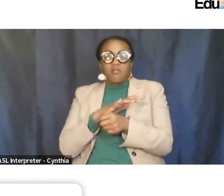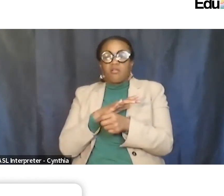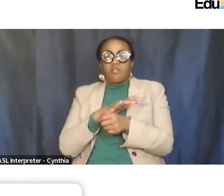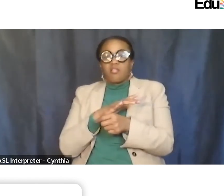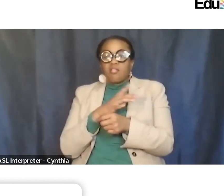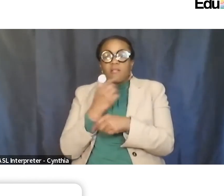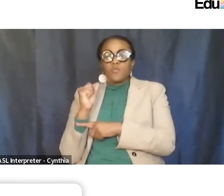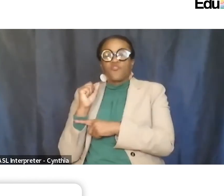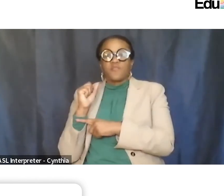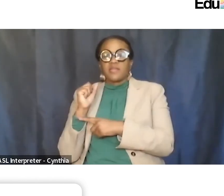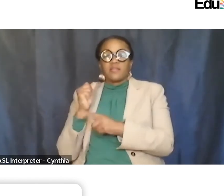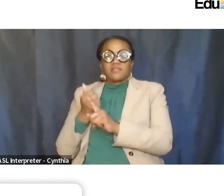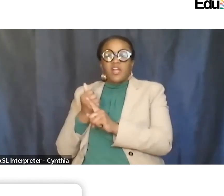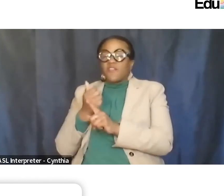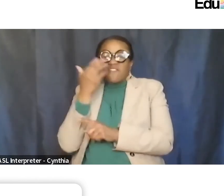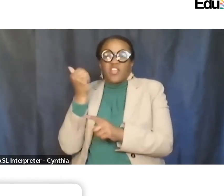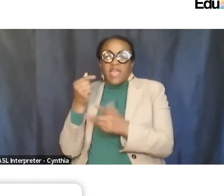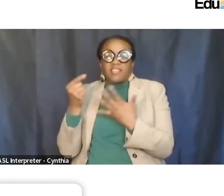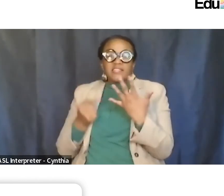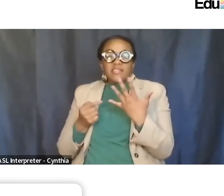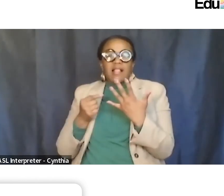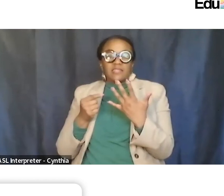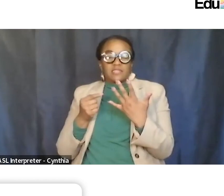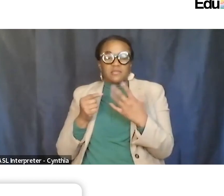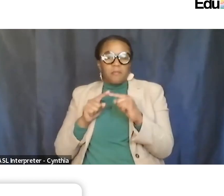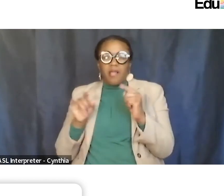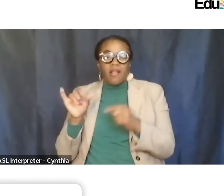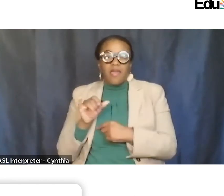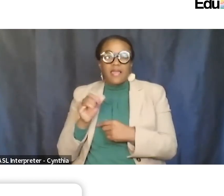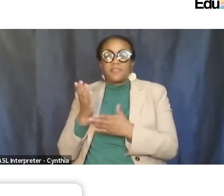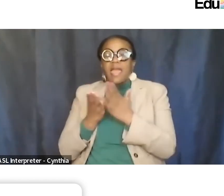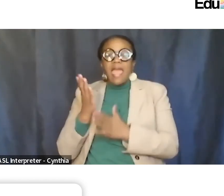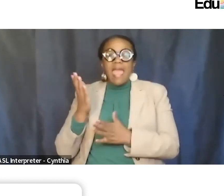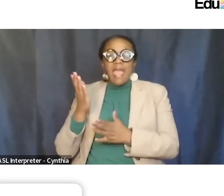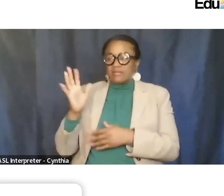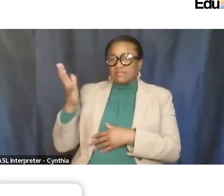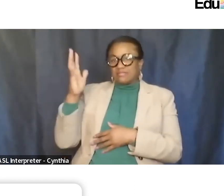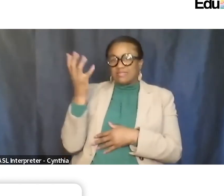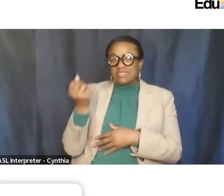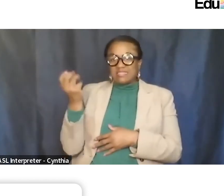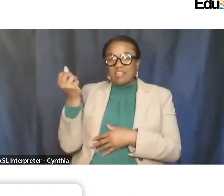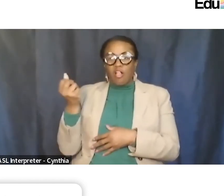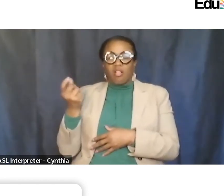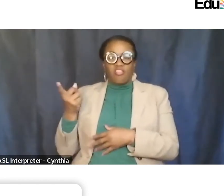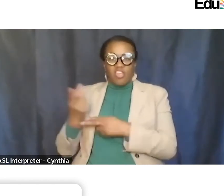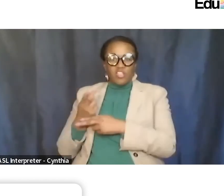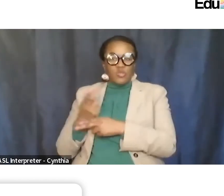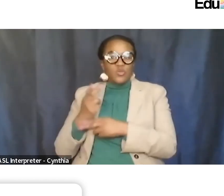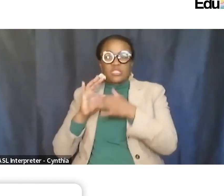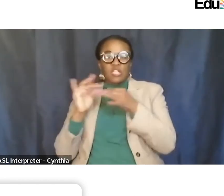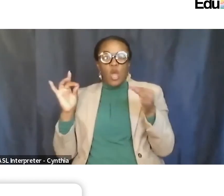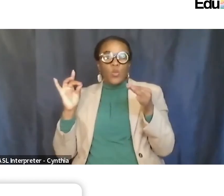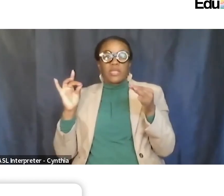movement, I forget the details of it, but there was like a hand signal that they used. There was a slogan that existed, and